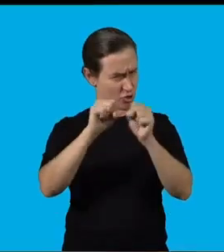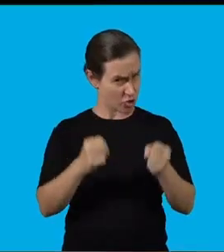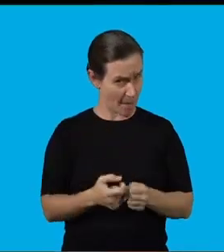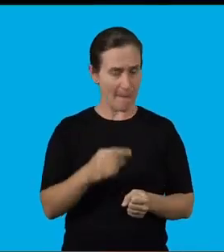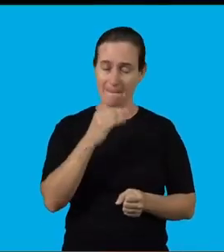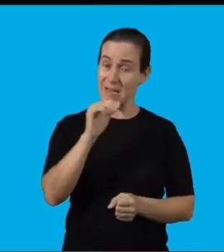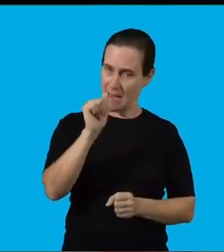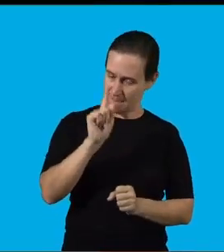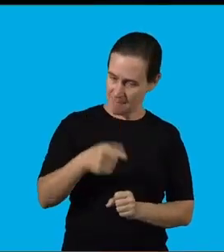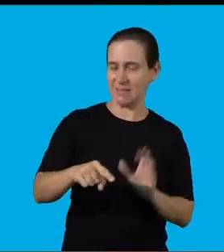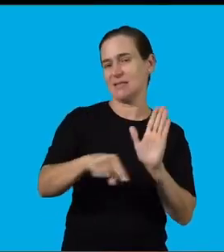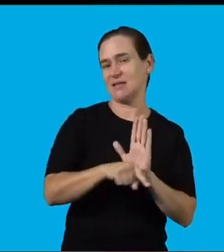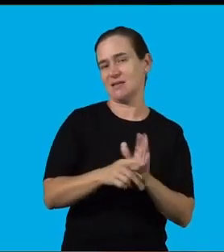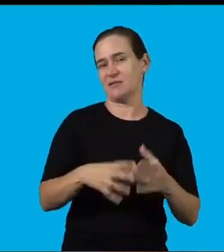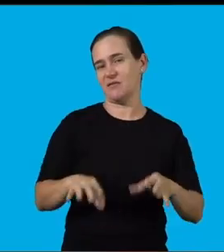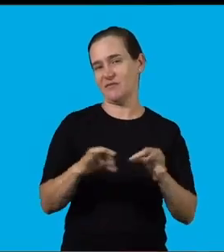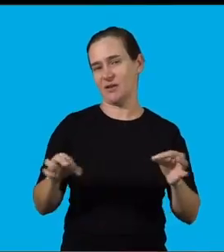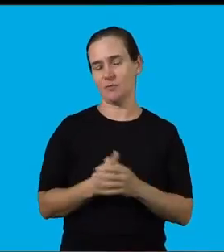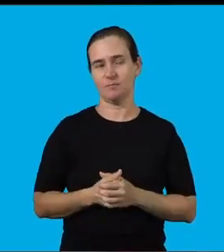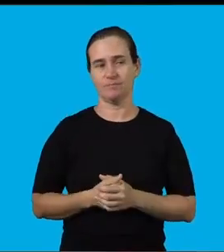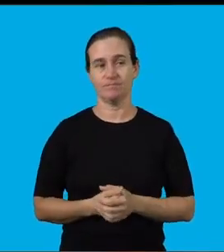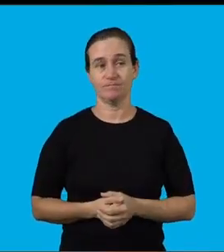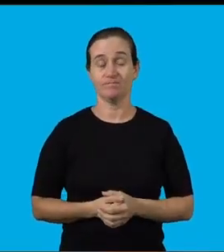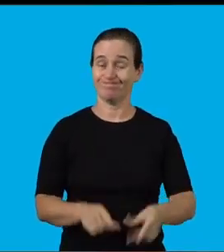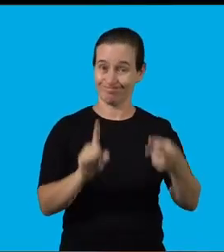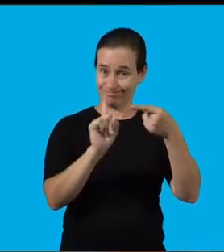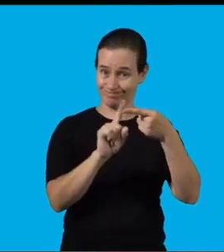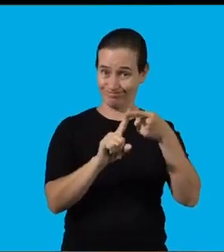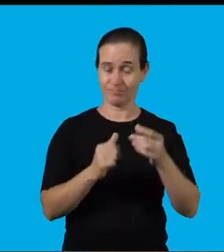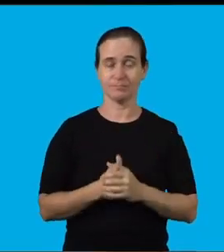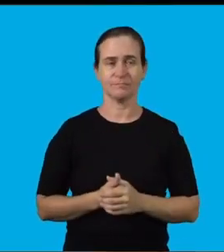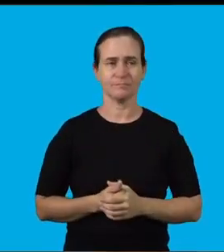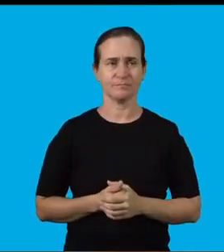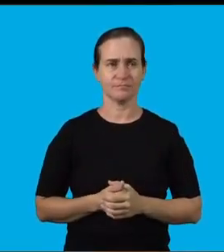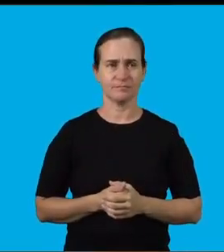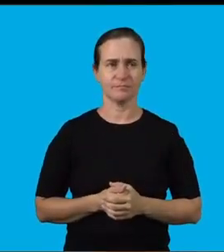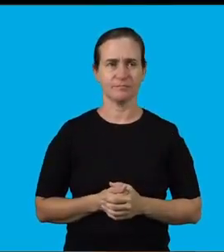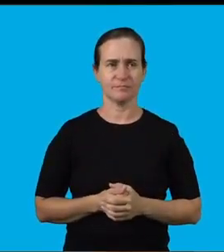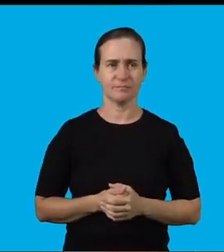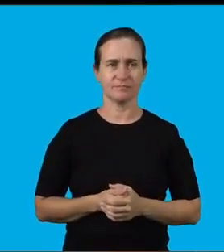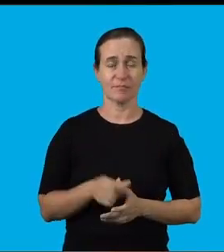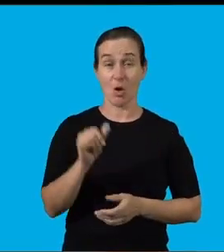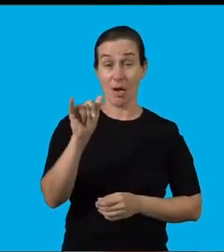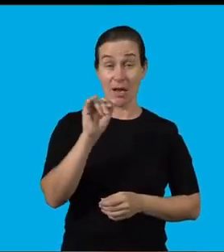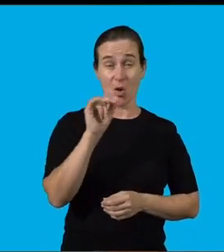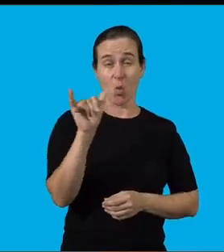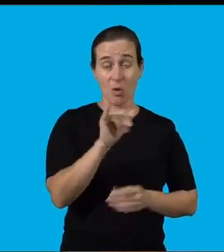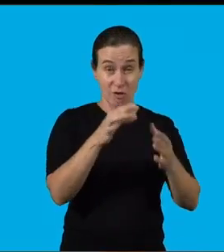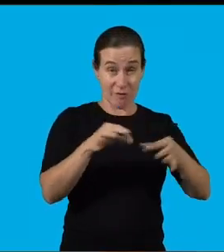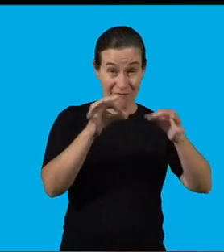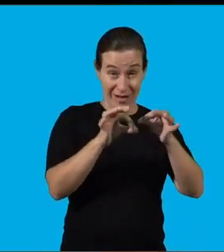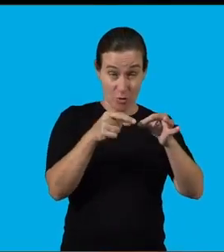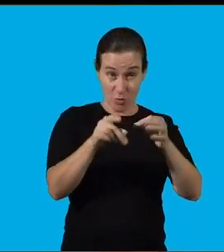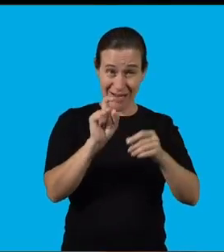has to have a negative value. Let's have a look at the first question. So the first question asks us, for which value of x will